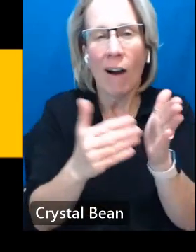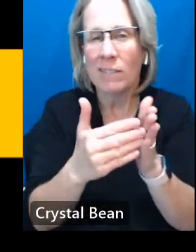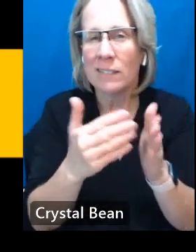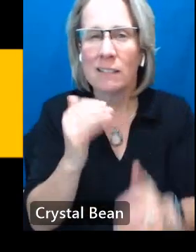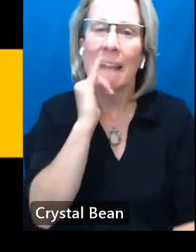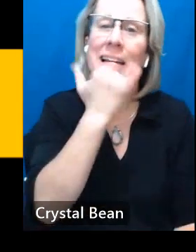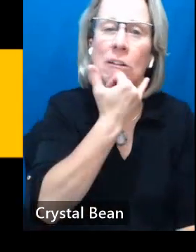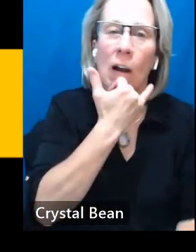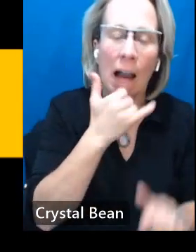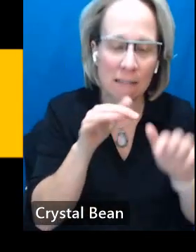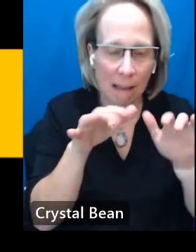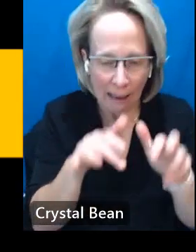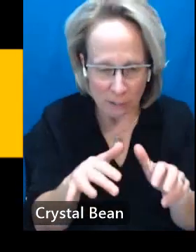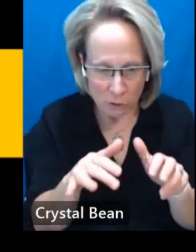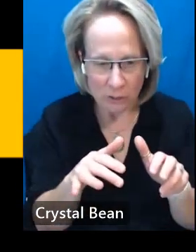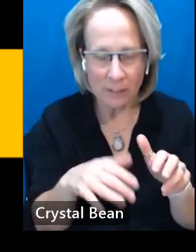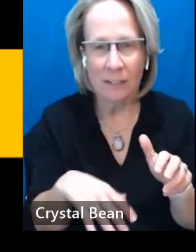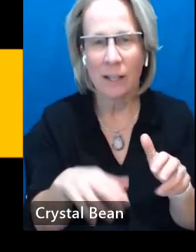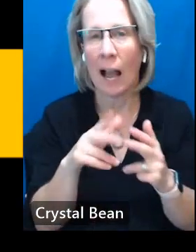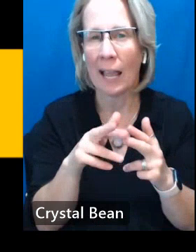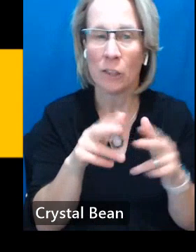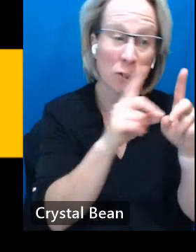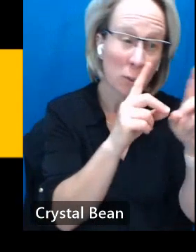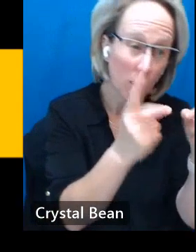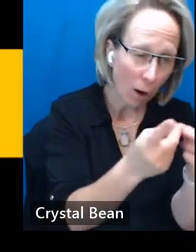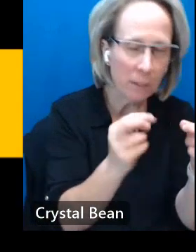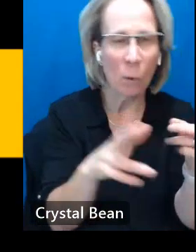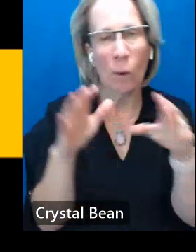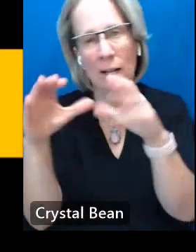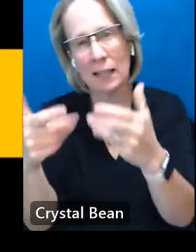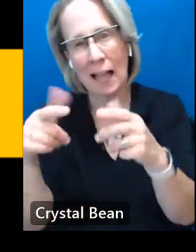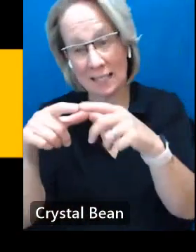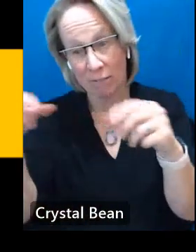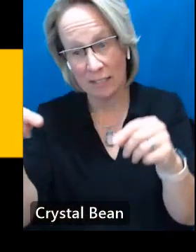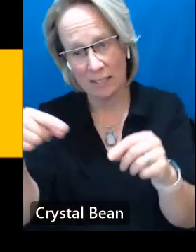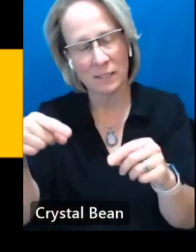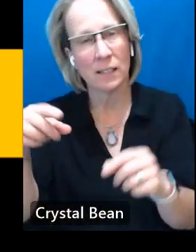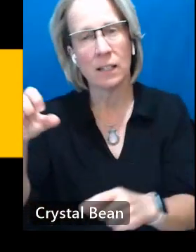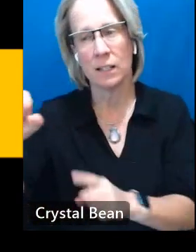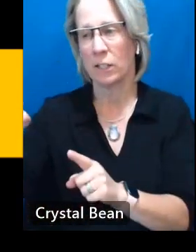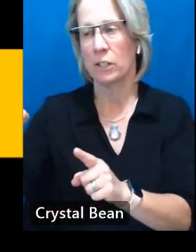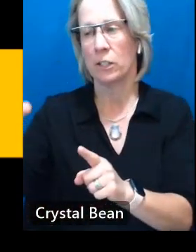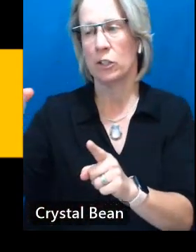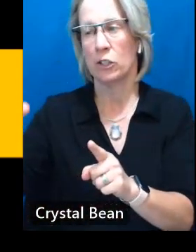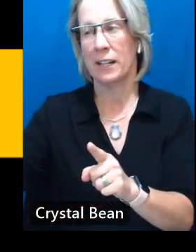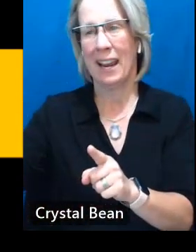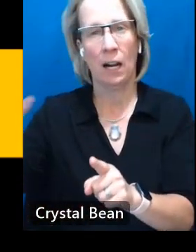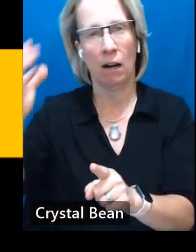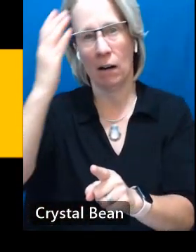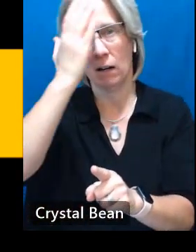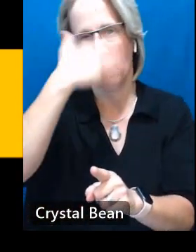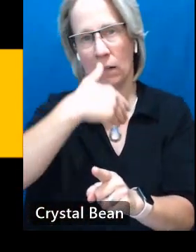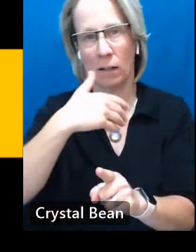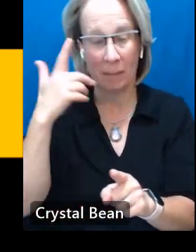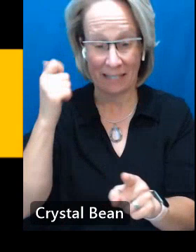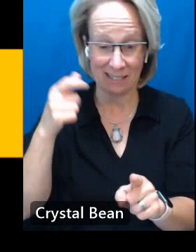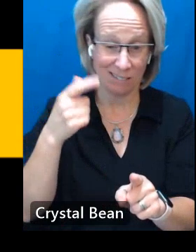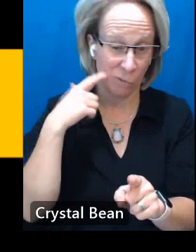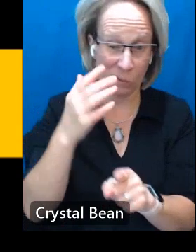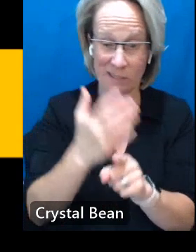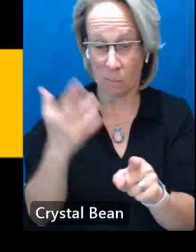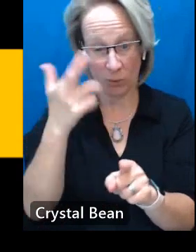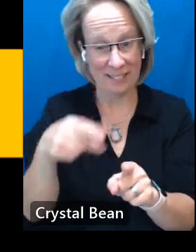department, or a class field that Share didn't pick up on because for some reason it was valid. So